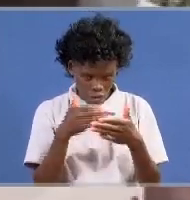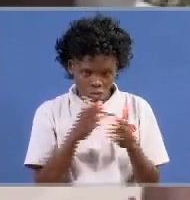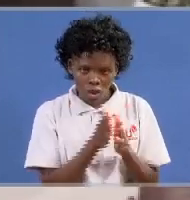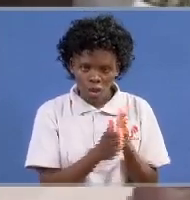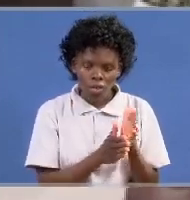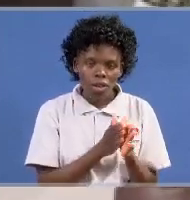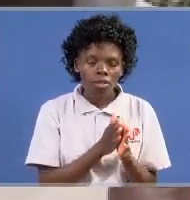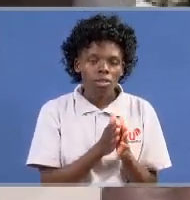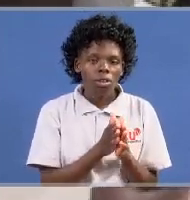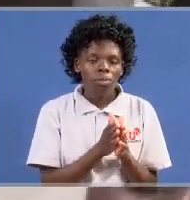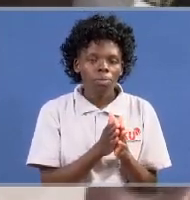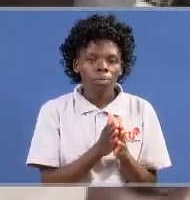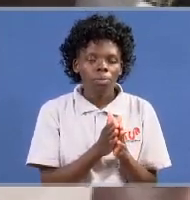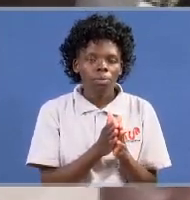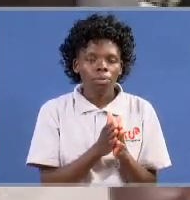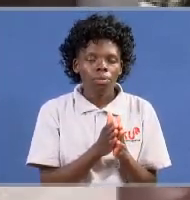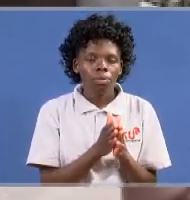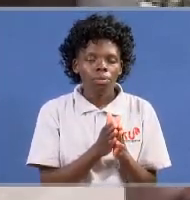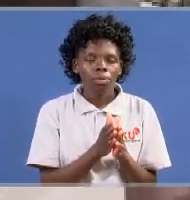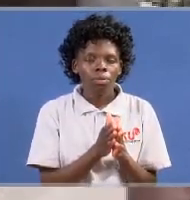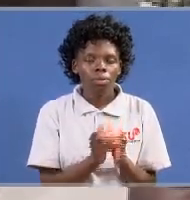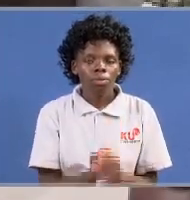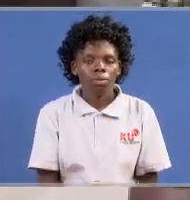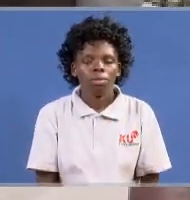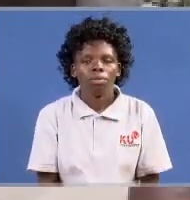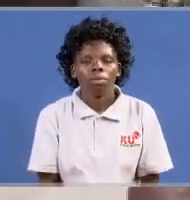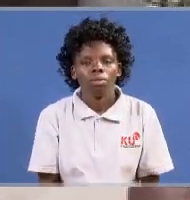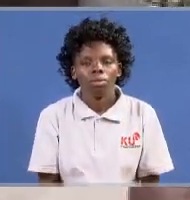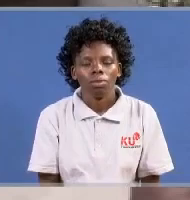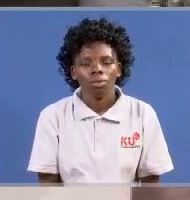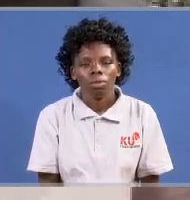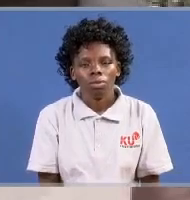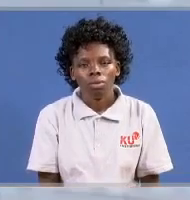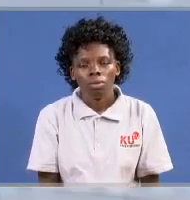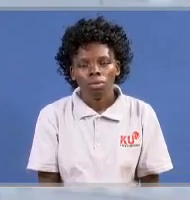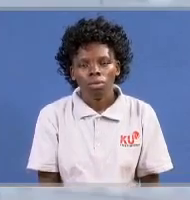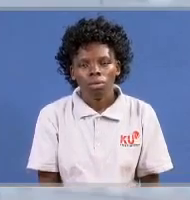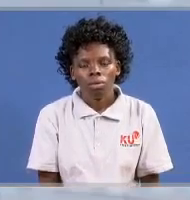about the importance of the horticultural industry either. Again.